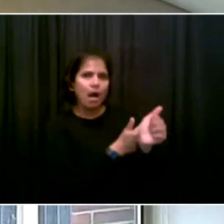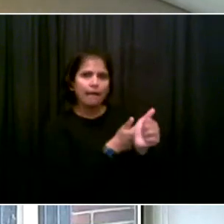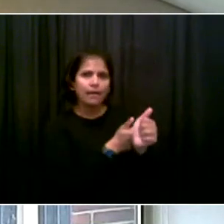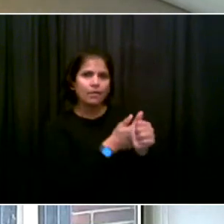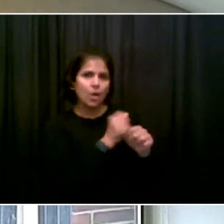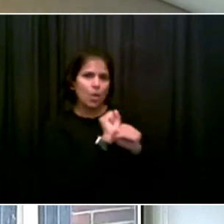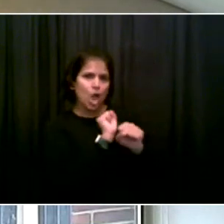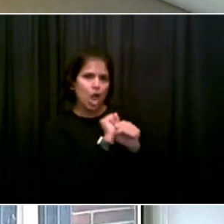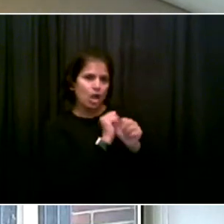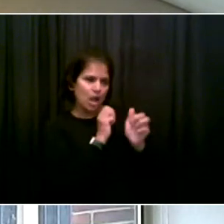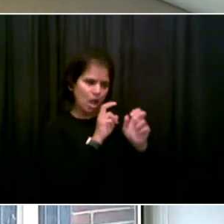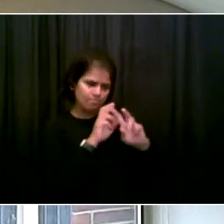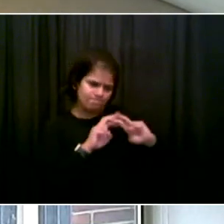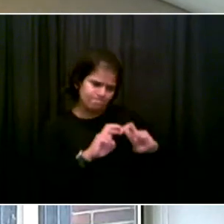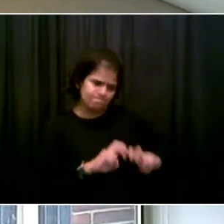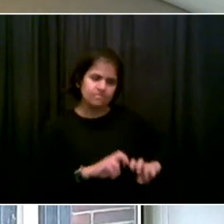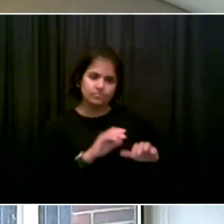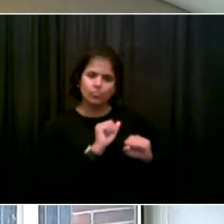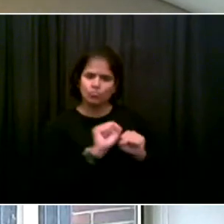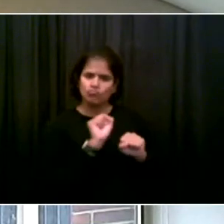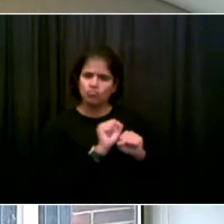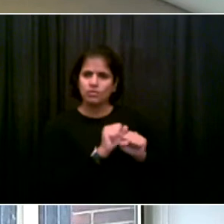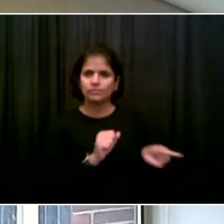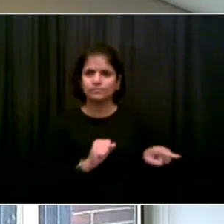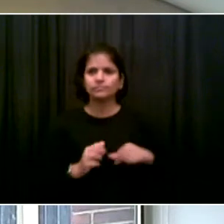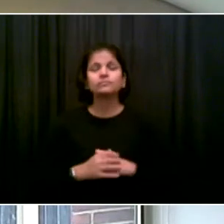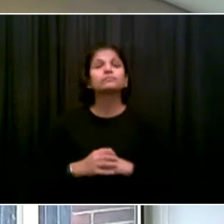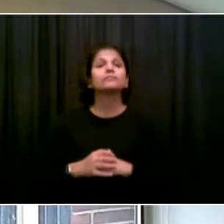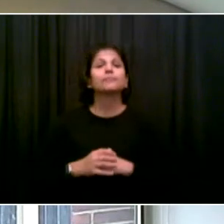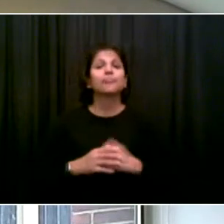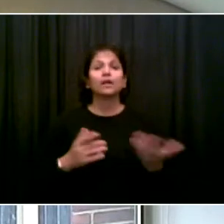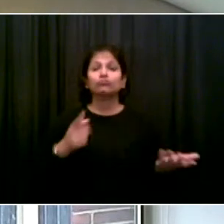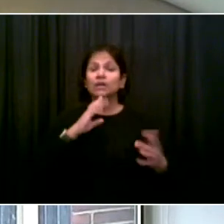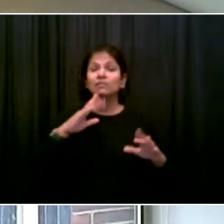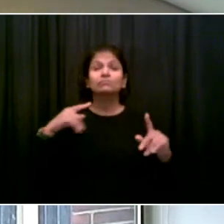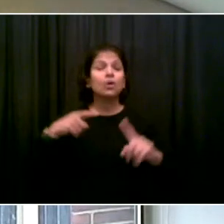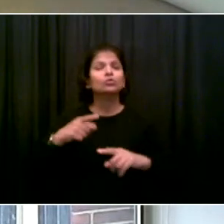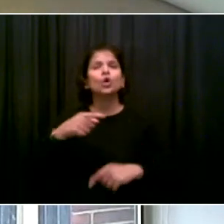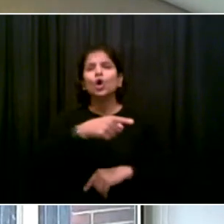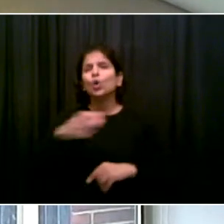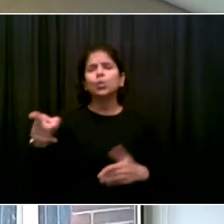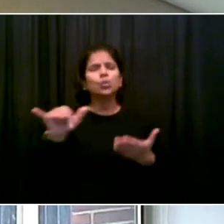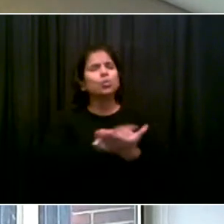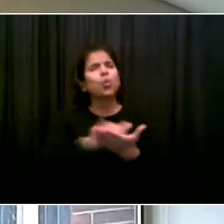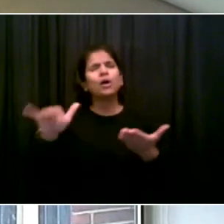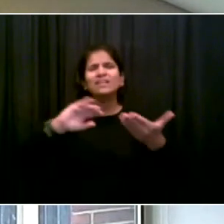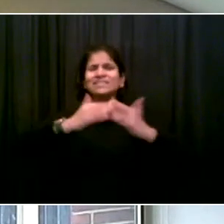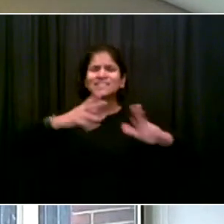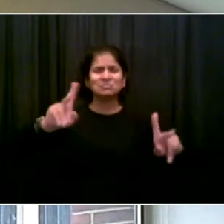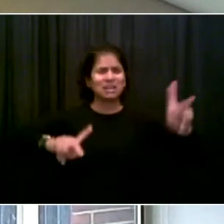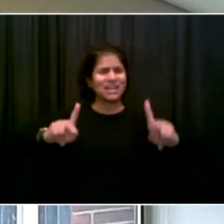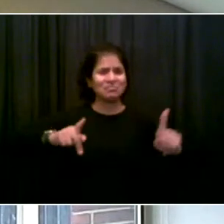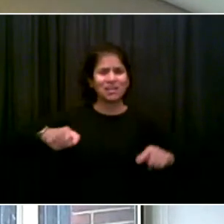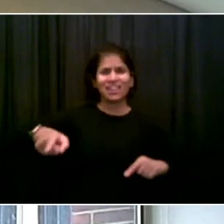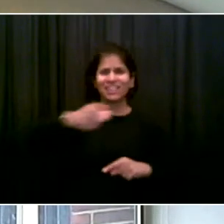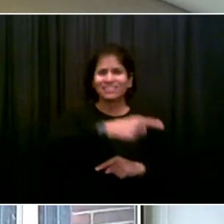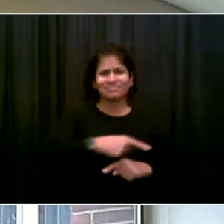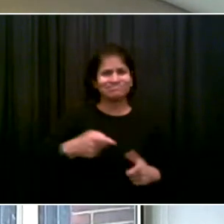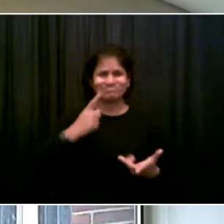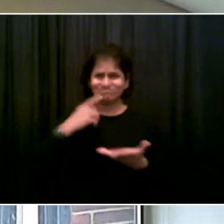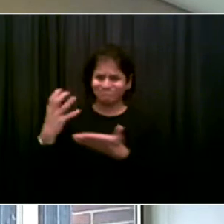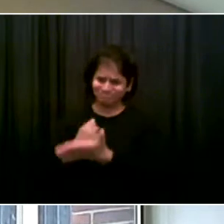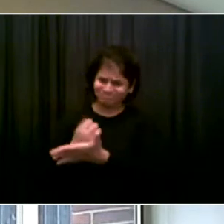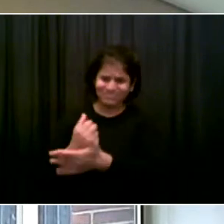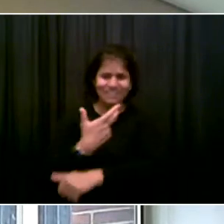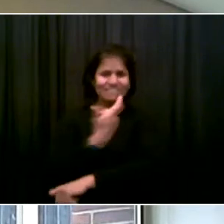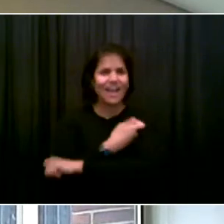it all comes down to, I think, the courage that New Yorkers have had throughout of getting tested, getting vaccinated at higher rates than other places. And then everything